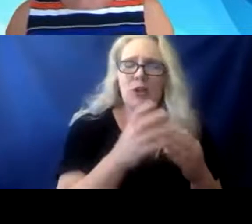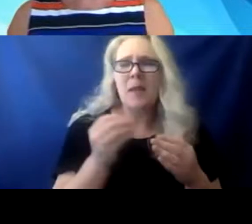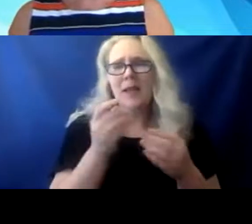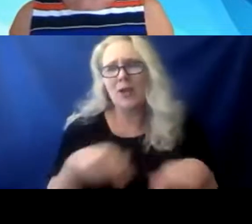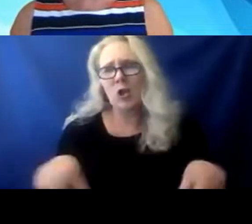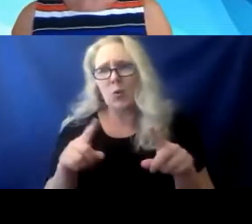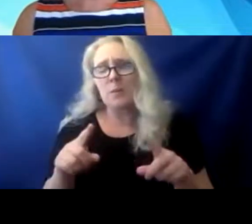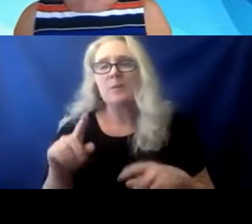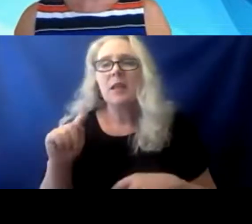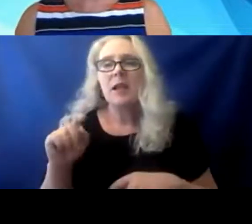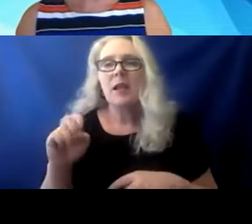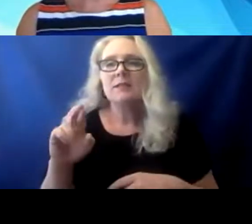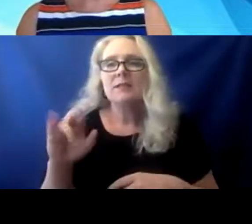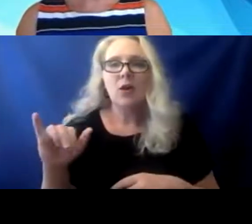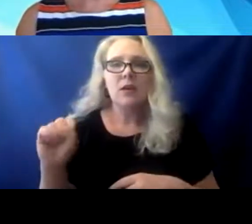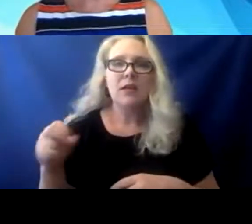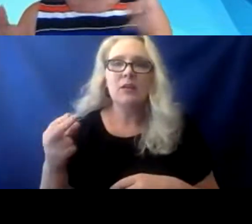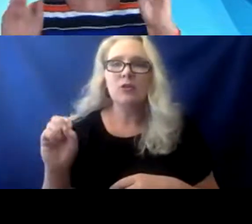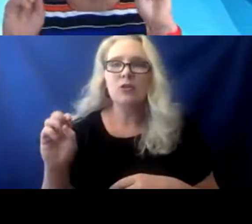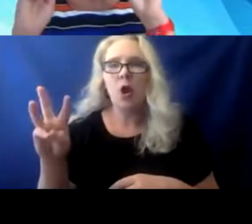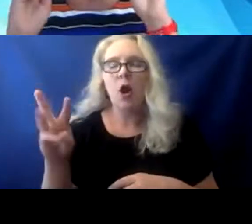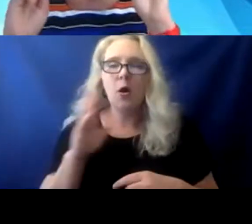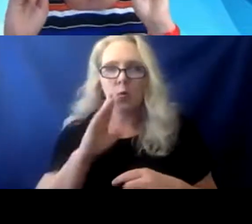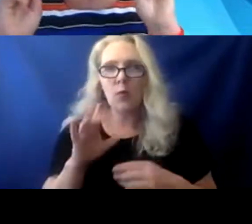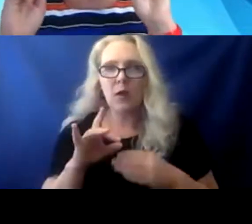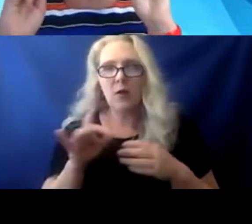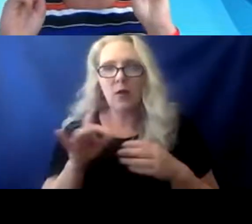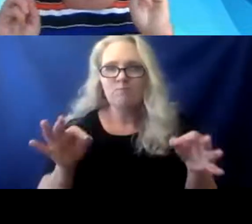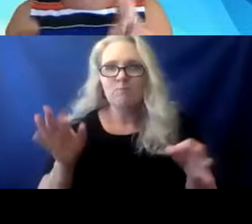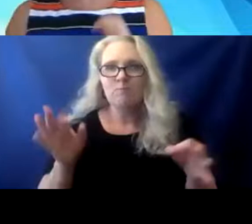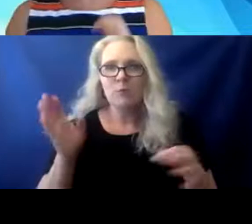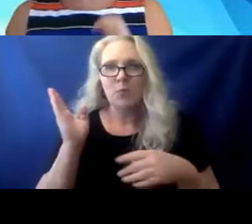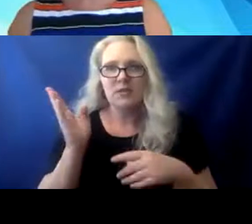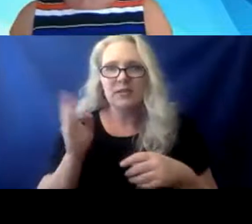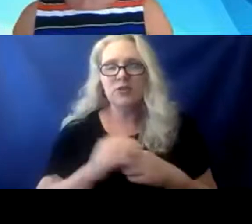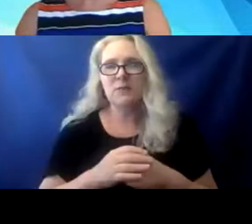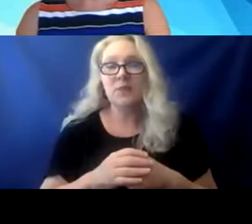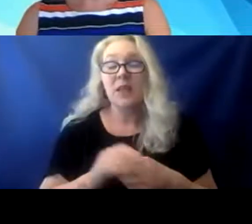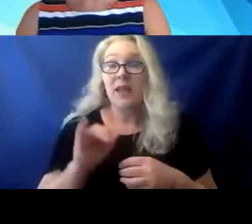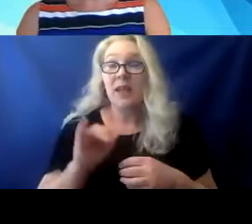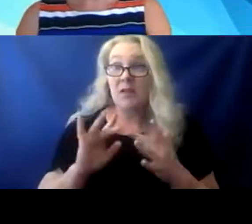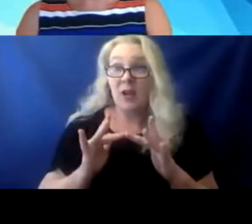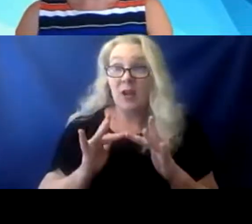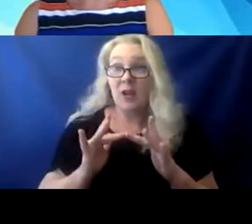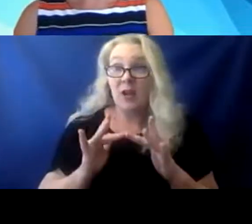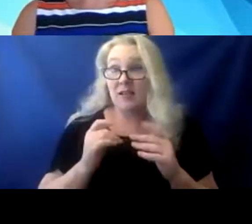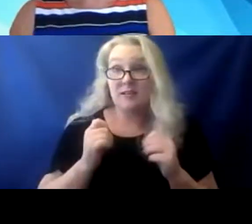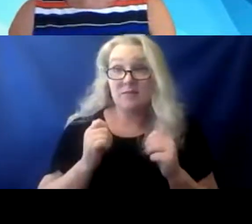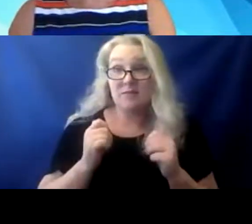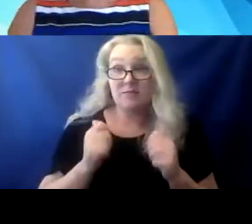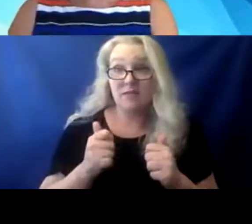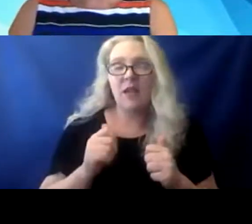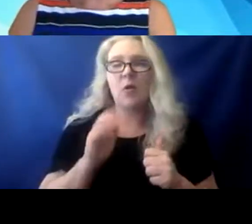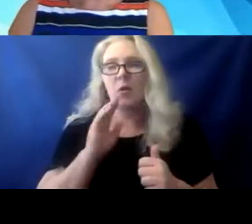Terry Shaw will lead us through a presentation, and if the internet is with us, it'll even be live. So, and if not, we've got a good backup plan, don't